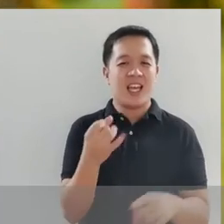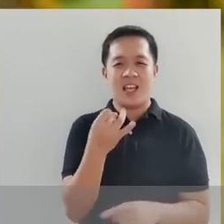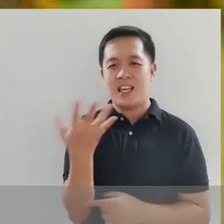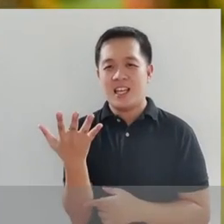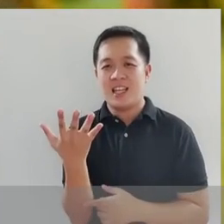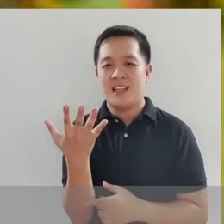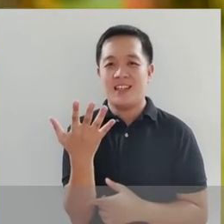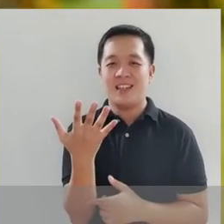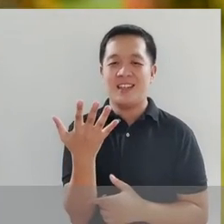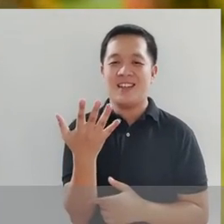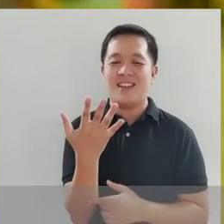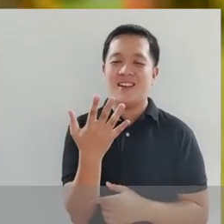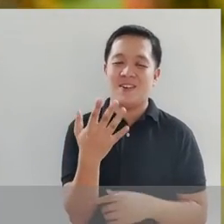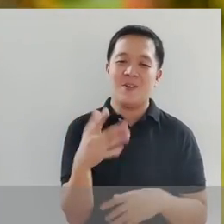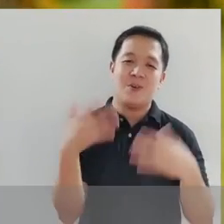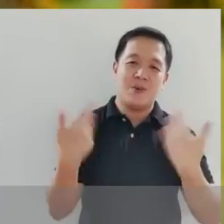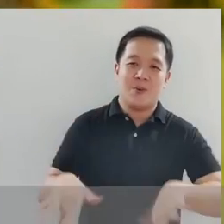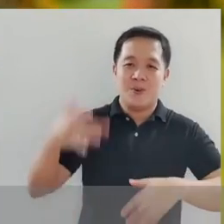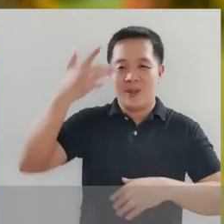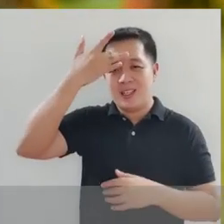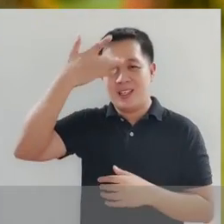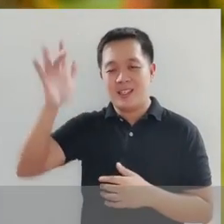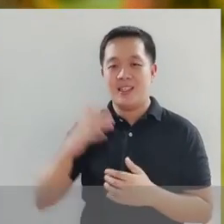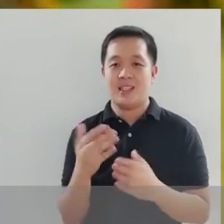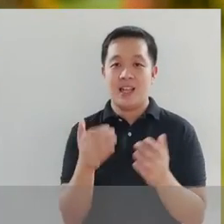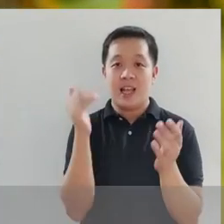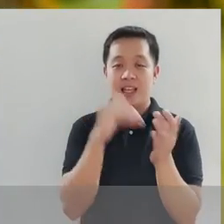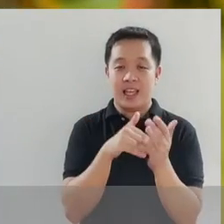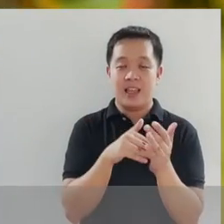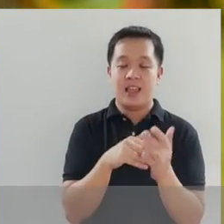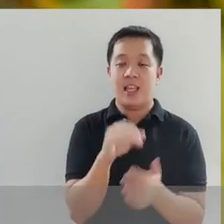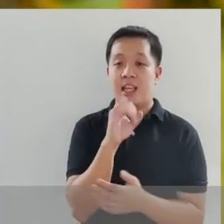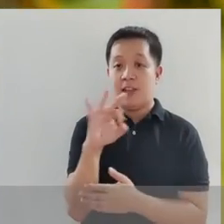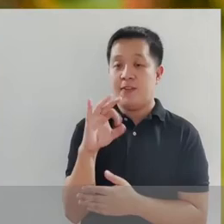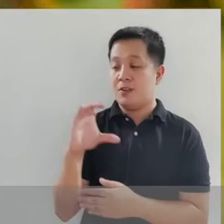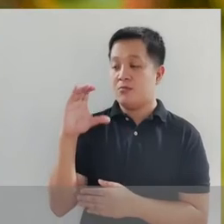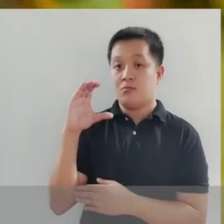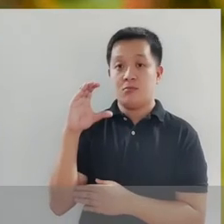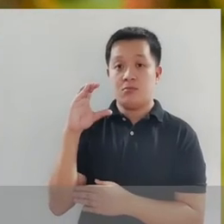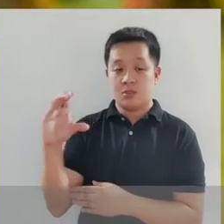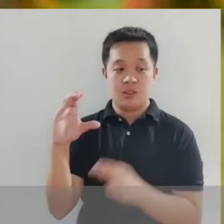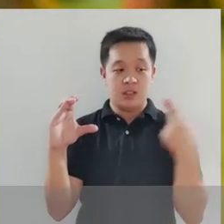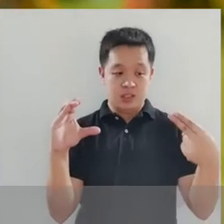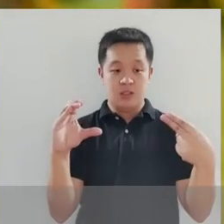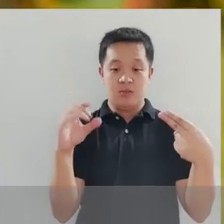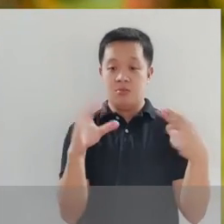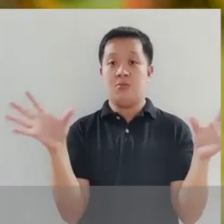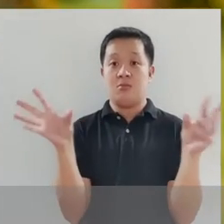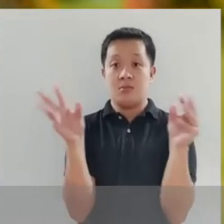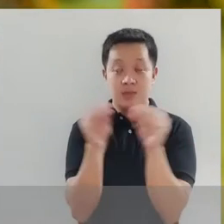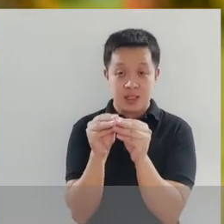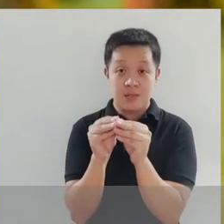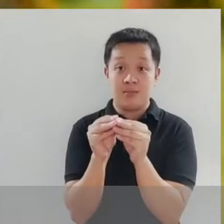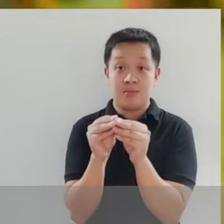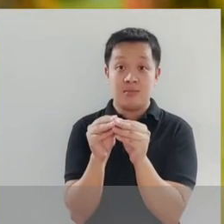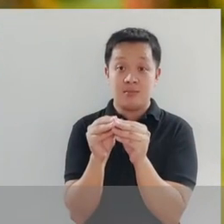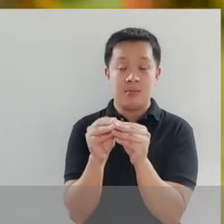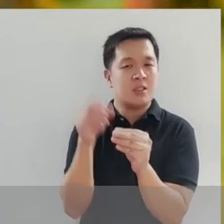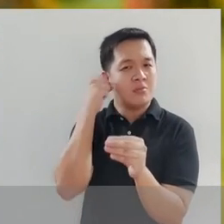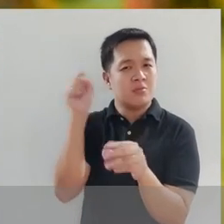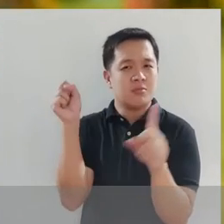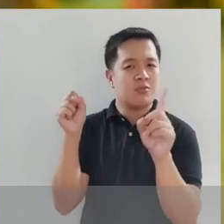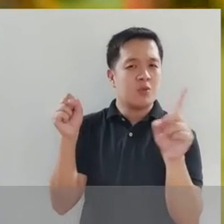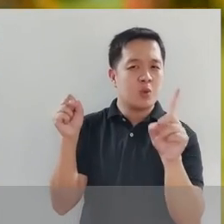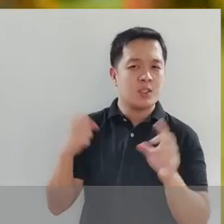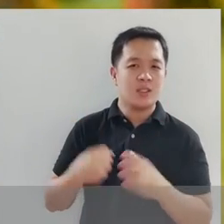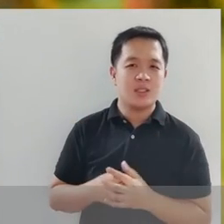get? That's brilliant! Again, when a C and an H come together, they